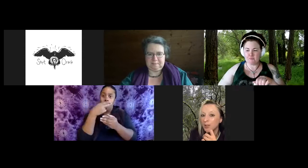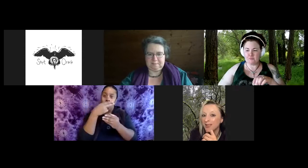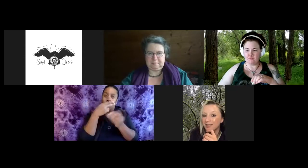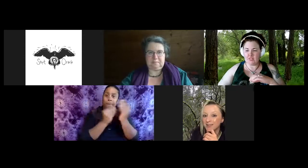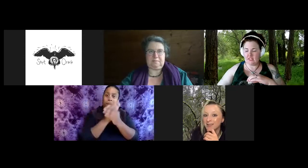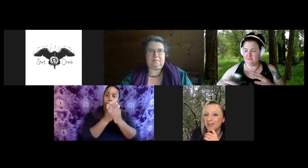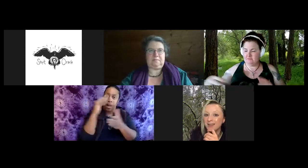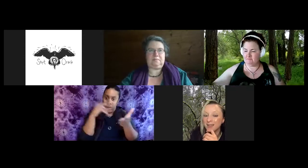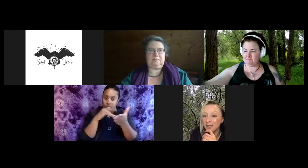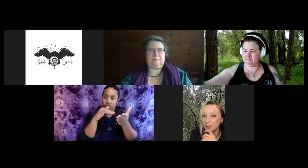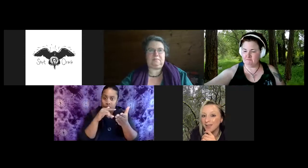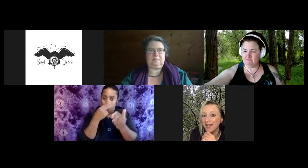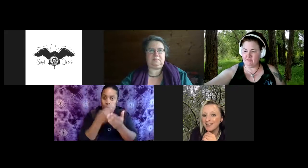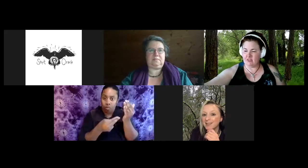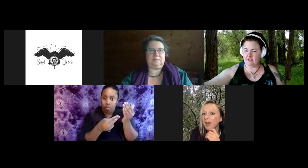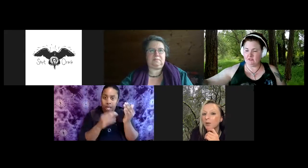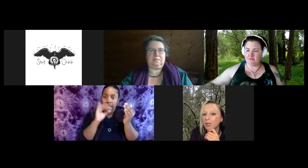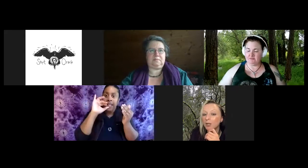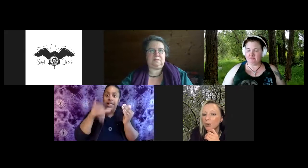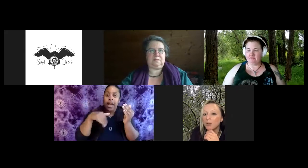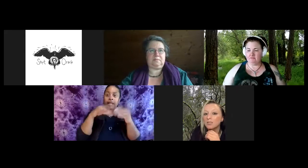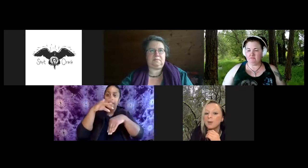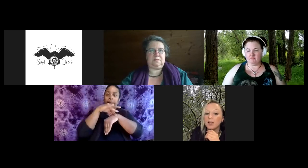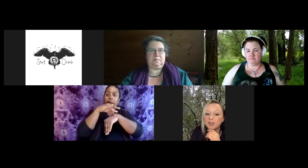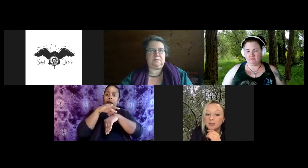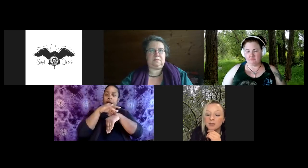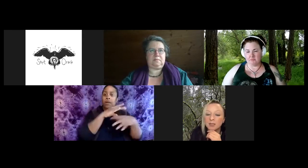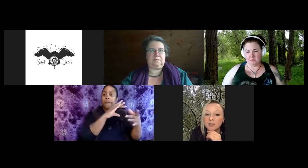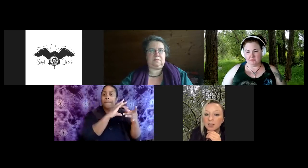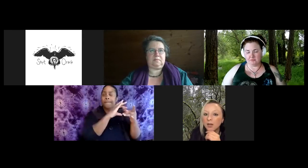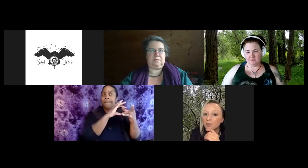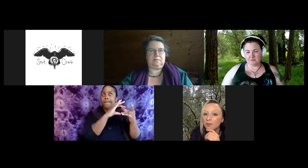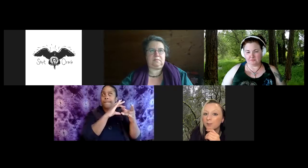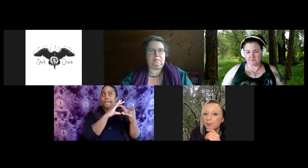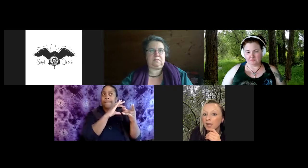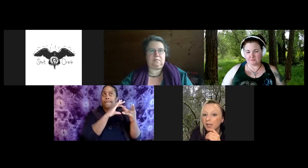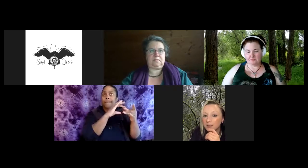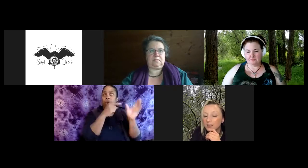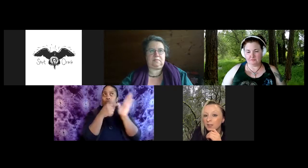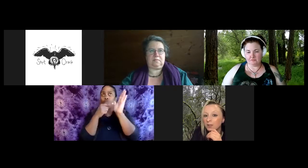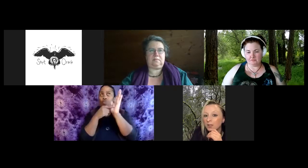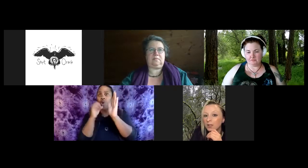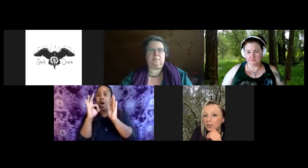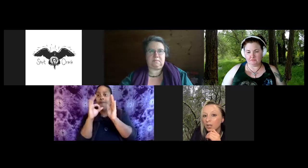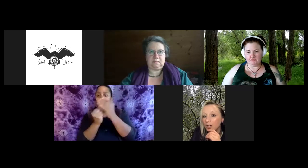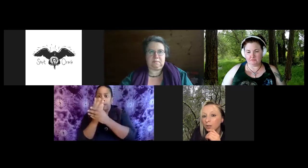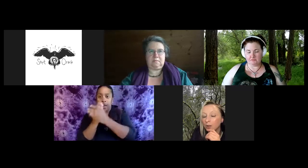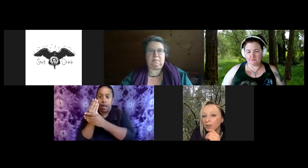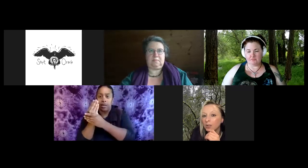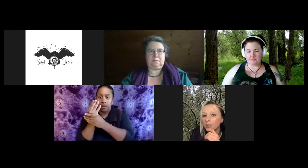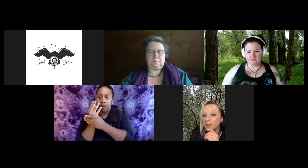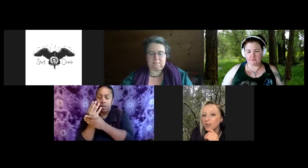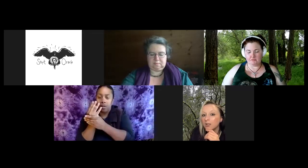astroherbalism is the planetary correspondences of the plants.